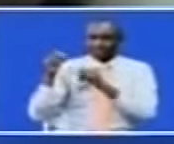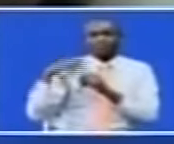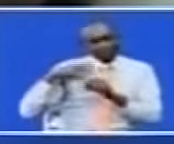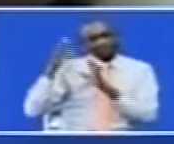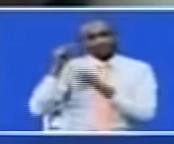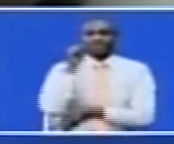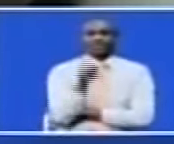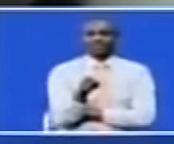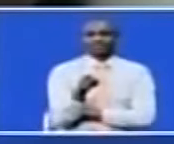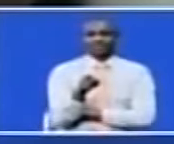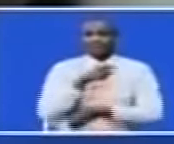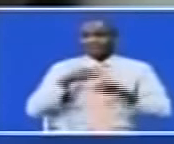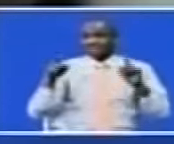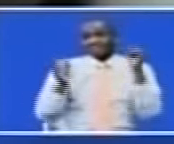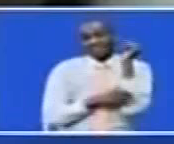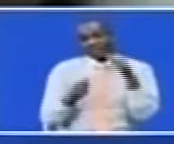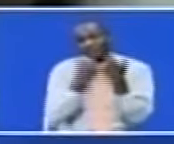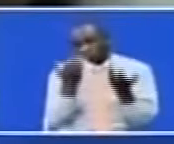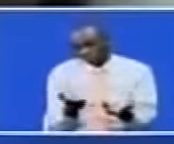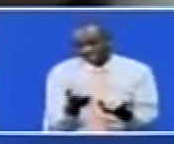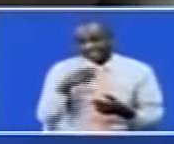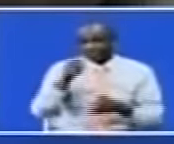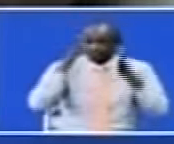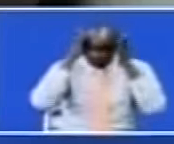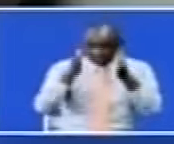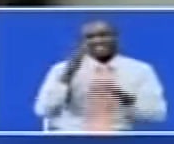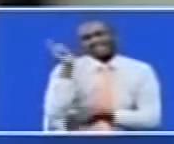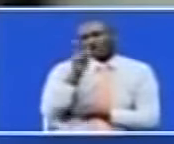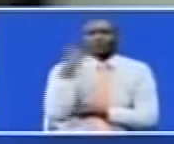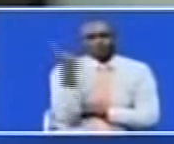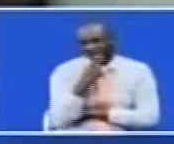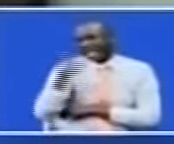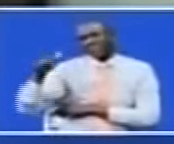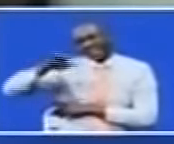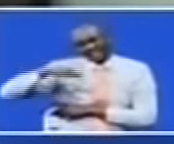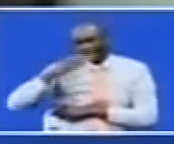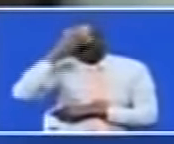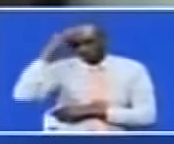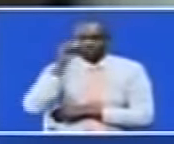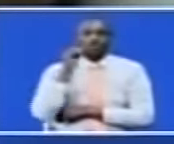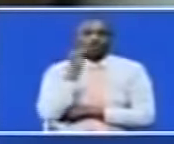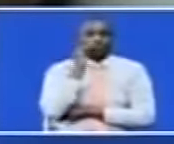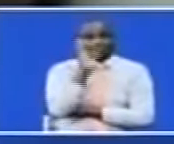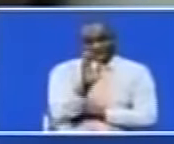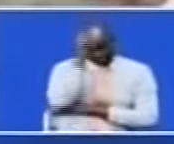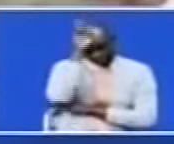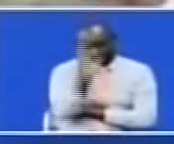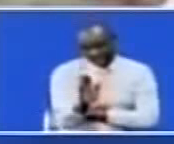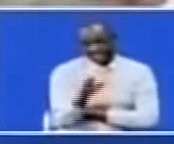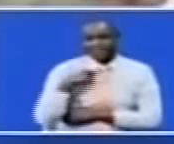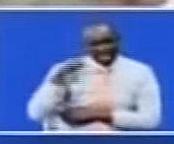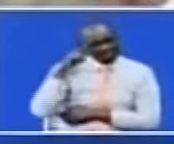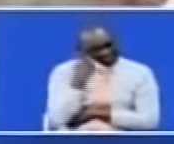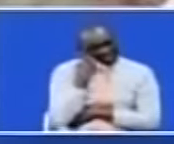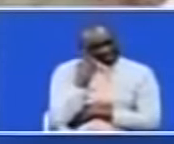people. Unfortunately, they tend to concentrate in Nairobi and other areas and forget at home. And I simply think